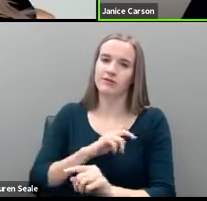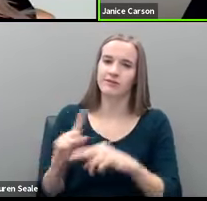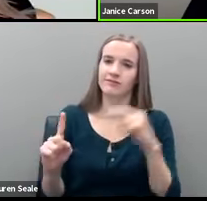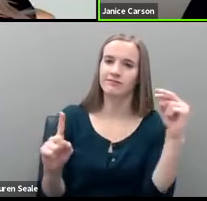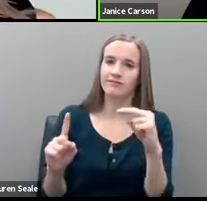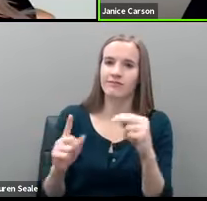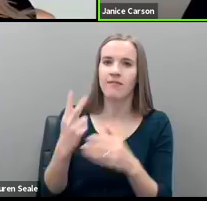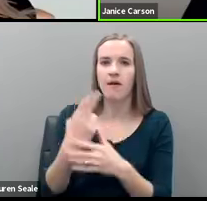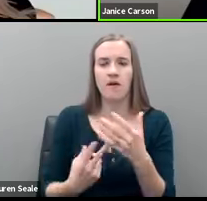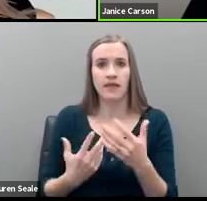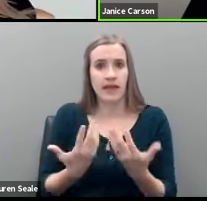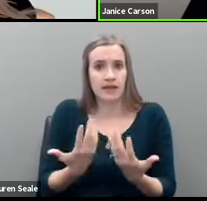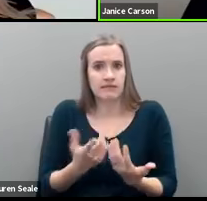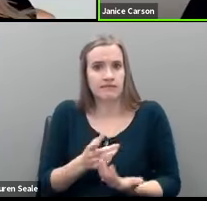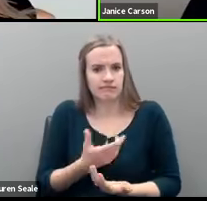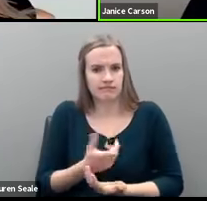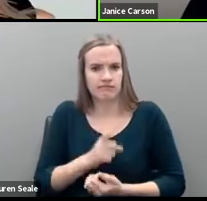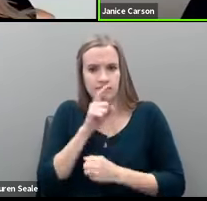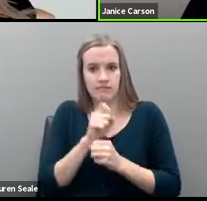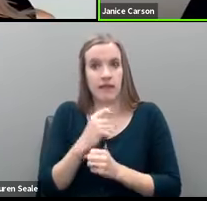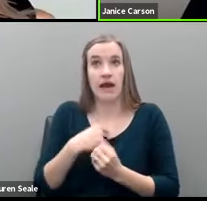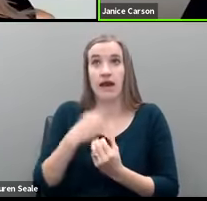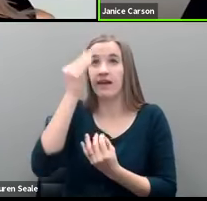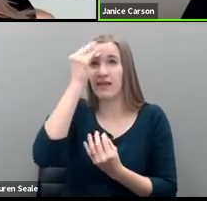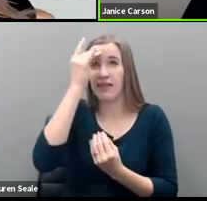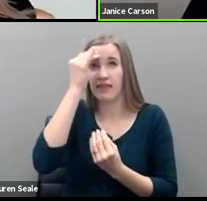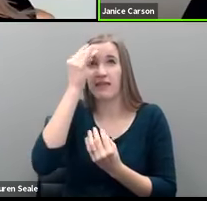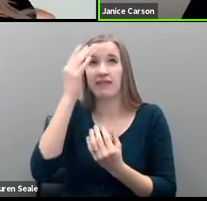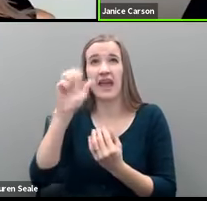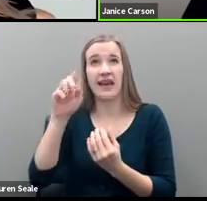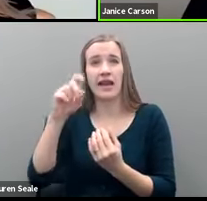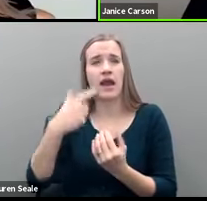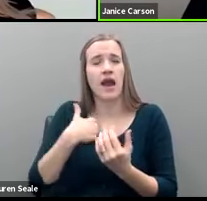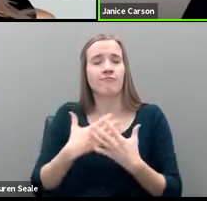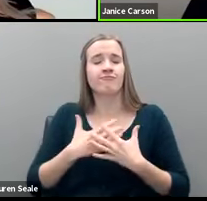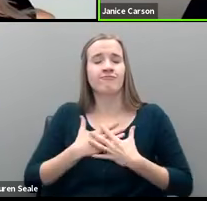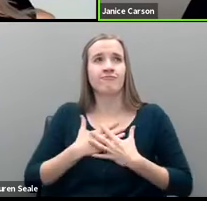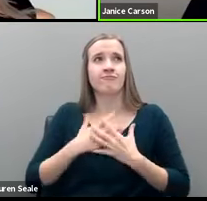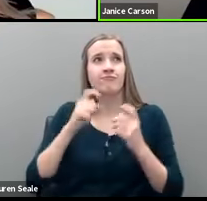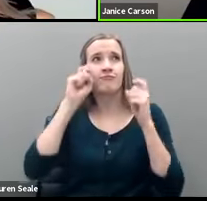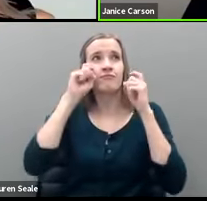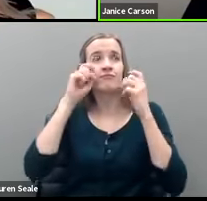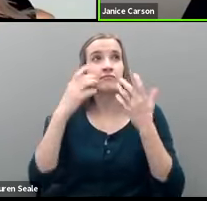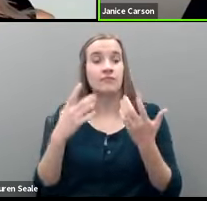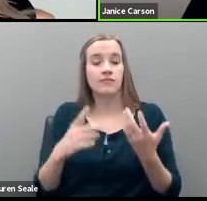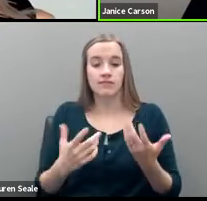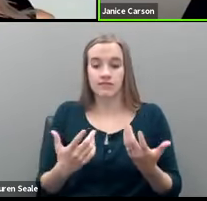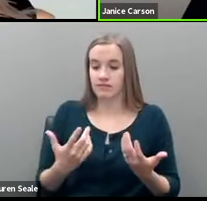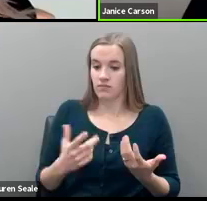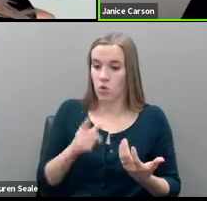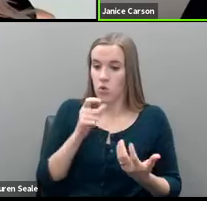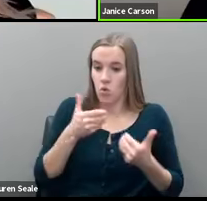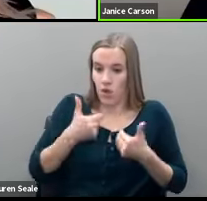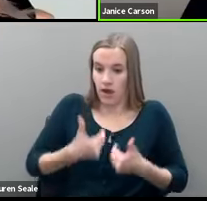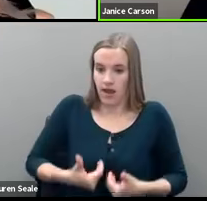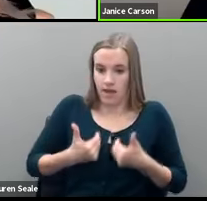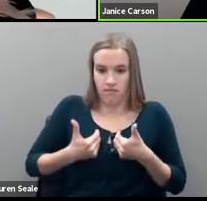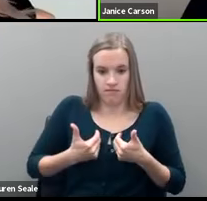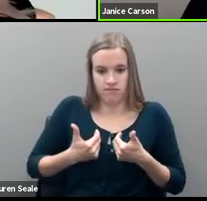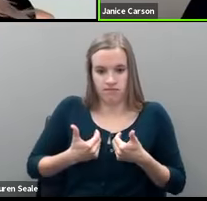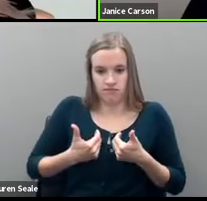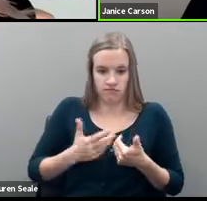emotional. If you think about it, it's really at the core of who I am philosophically and professionally. One